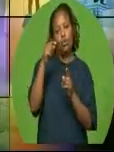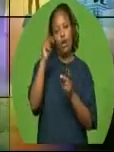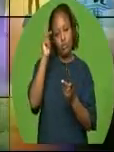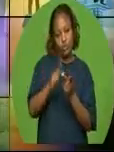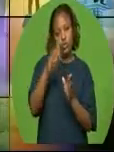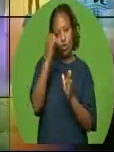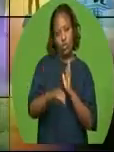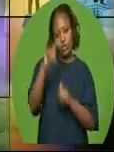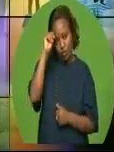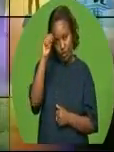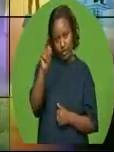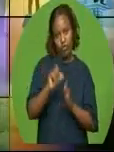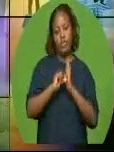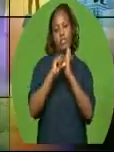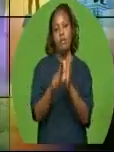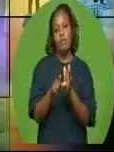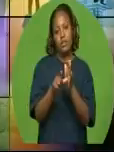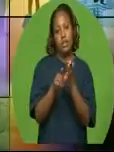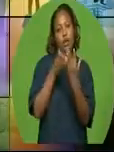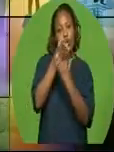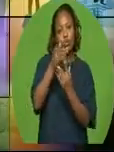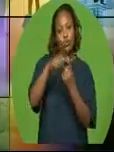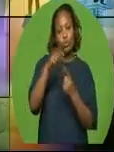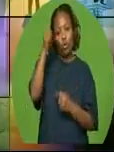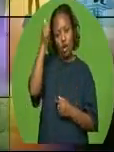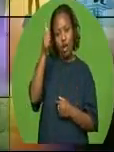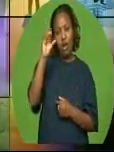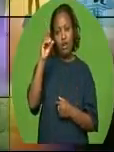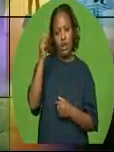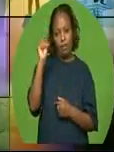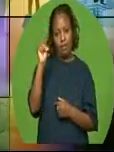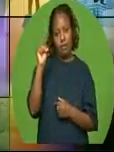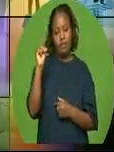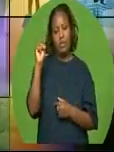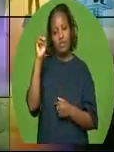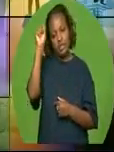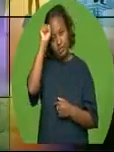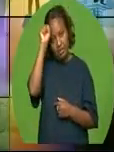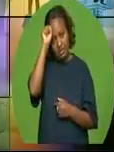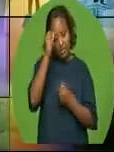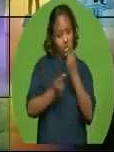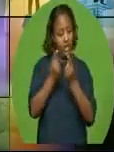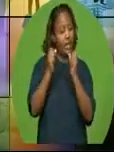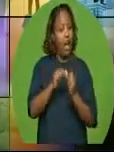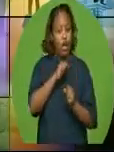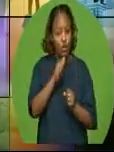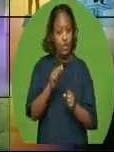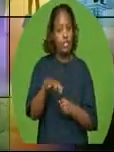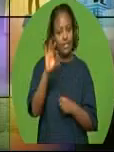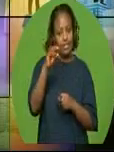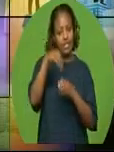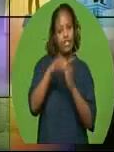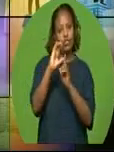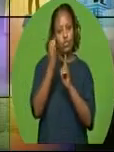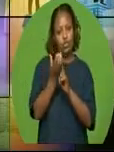absolute cost theory. For example, according to Adam Smith's theory, trade cannot exist